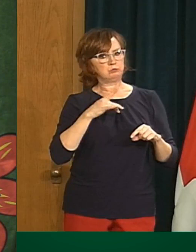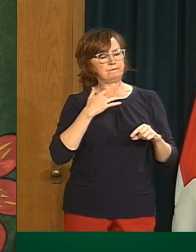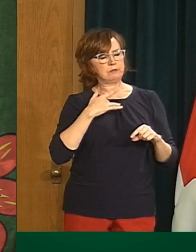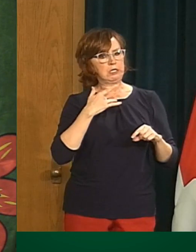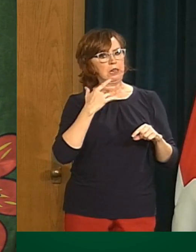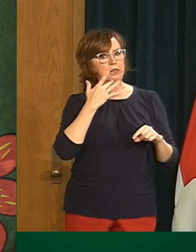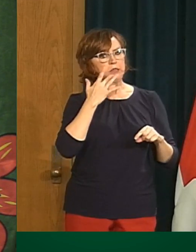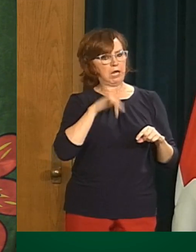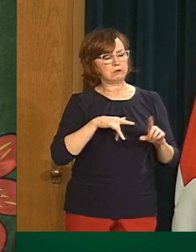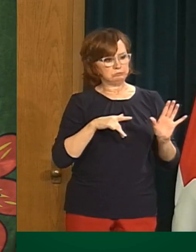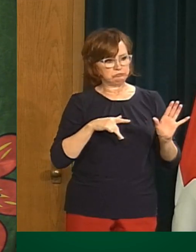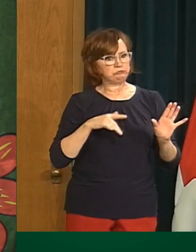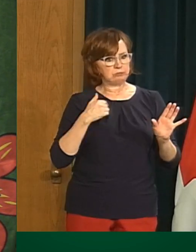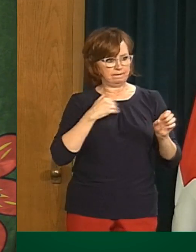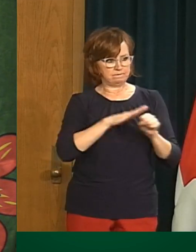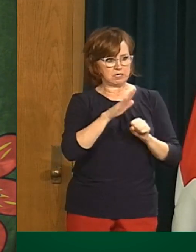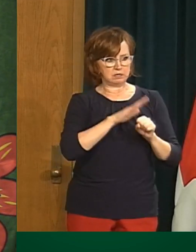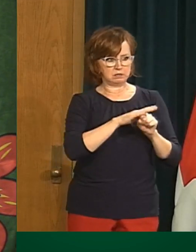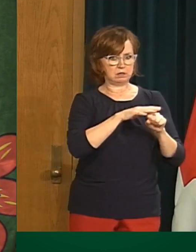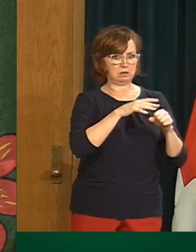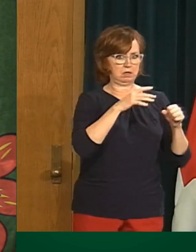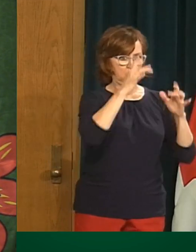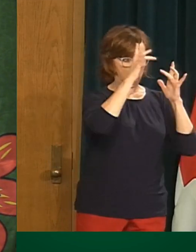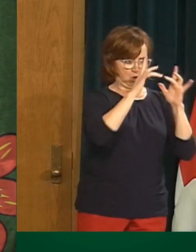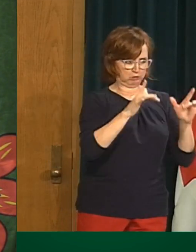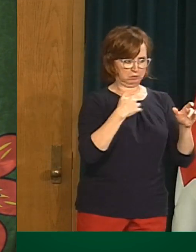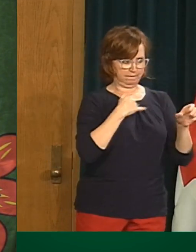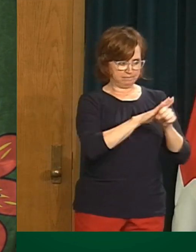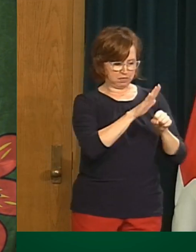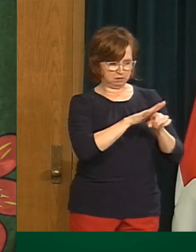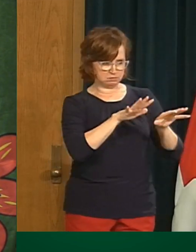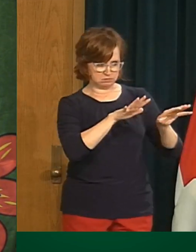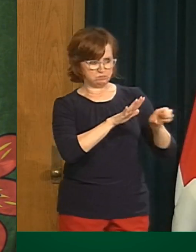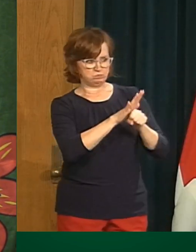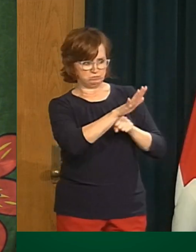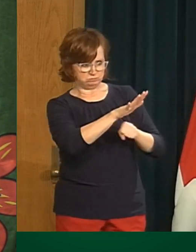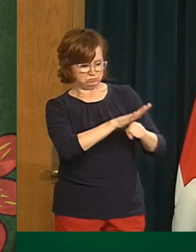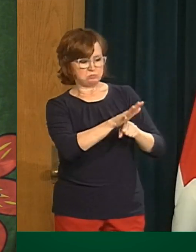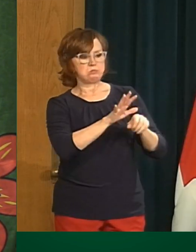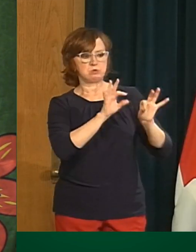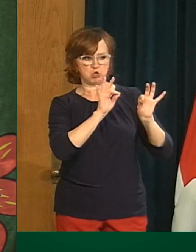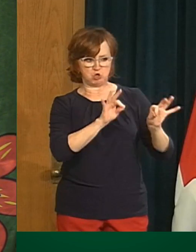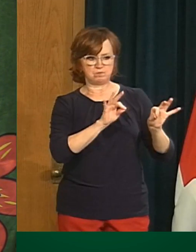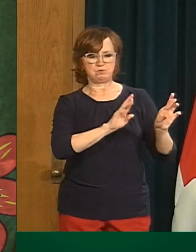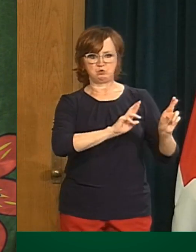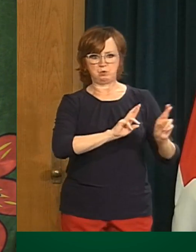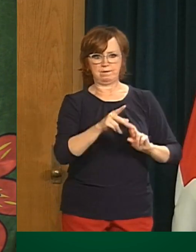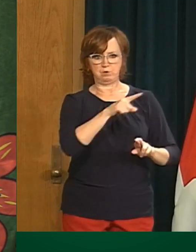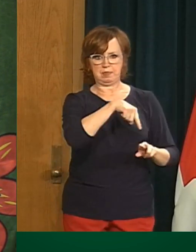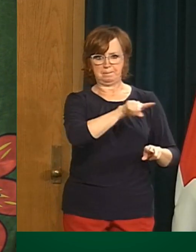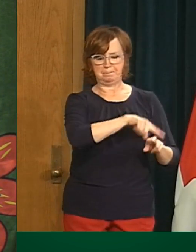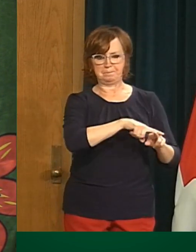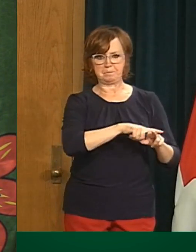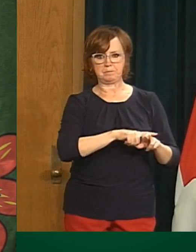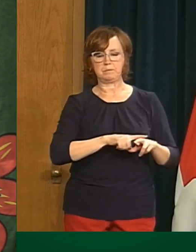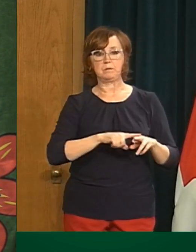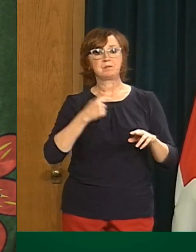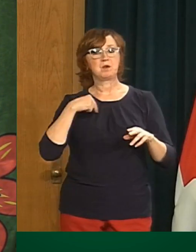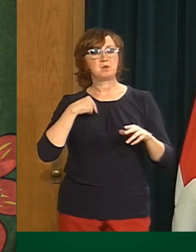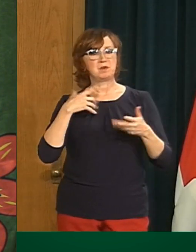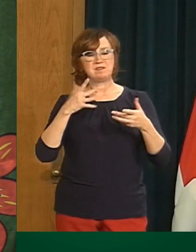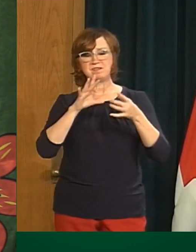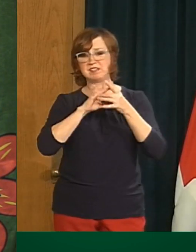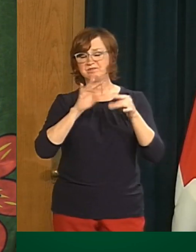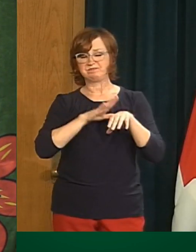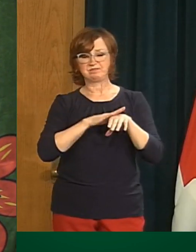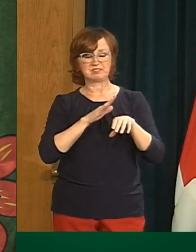that we have that for our healthcare workers. And we had indicated at the outset of this plan that there may be some challenges with